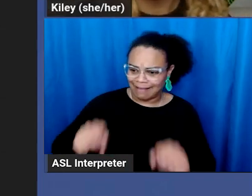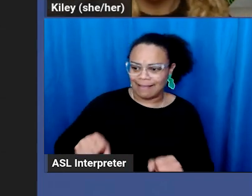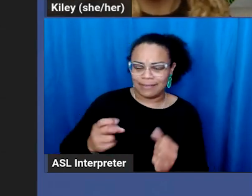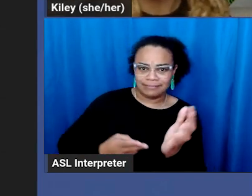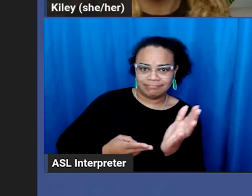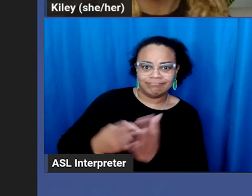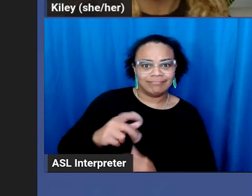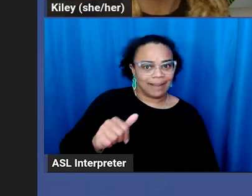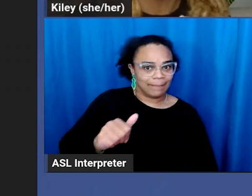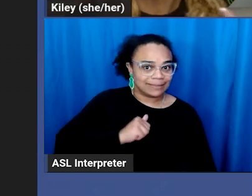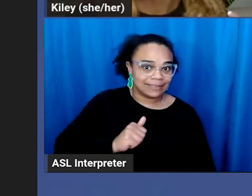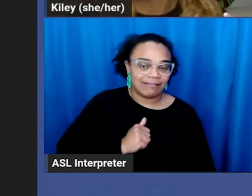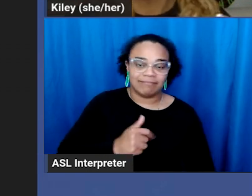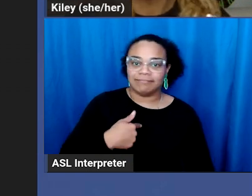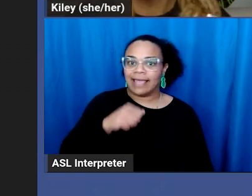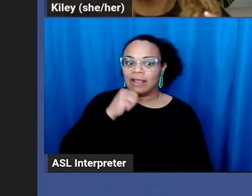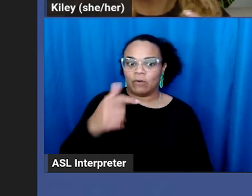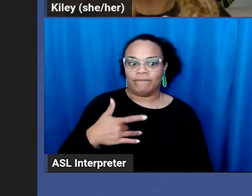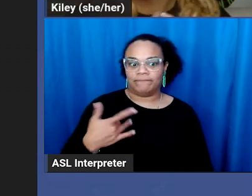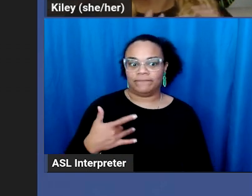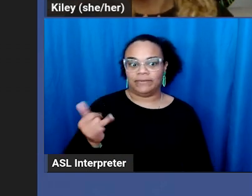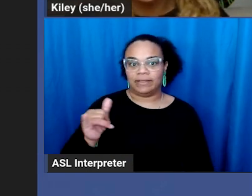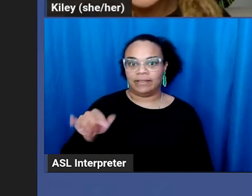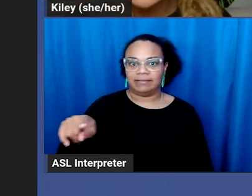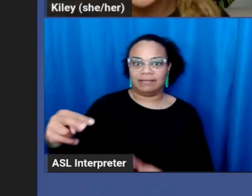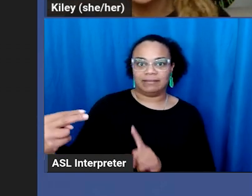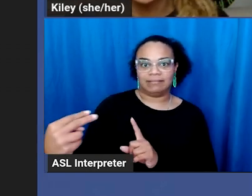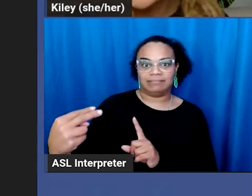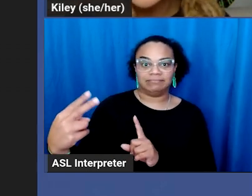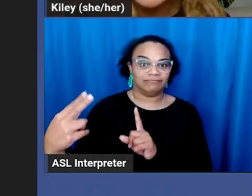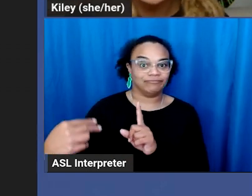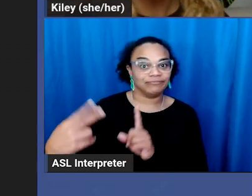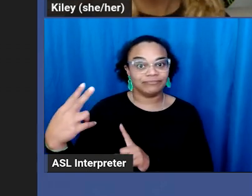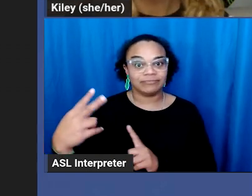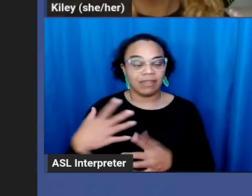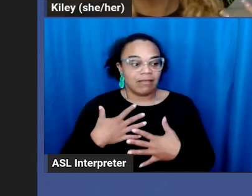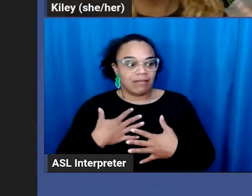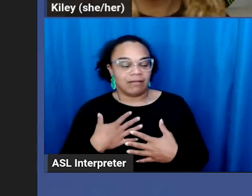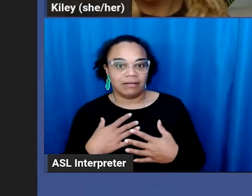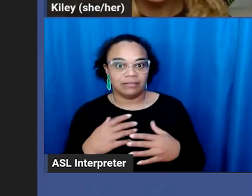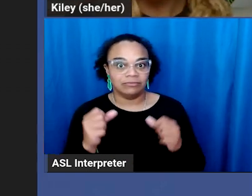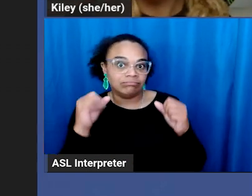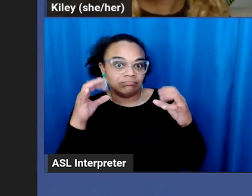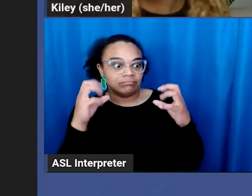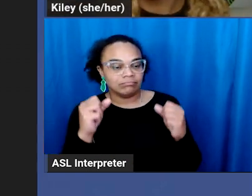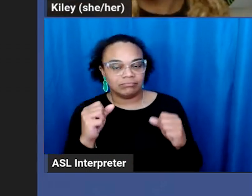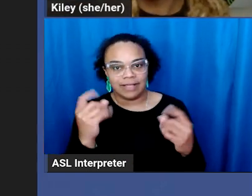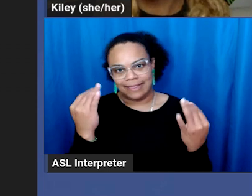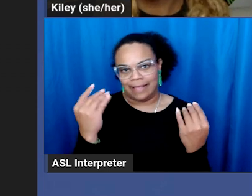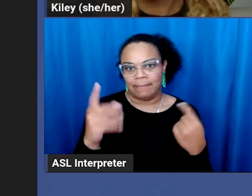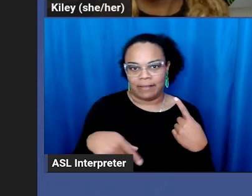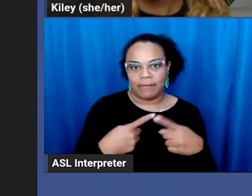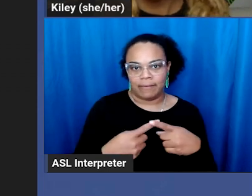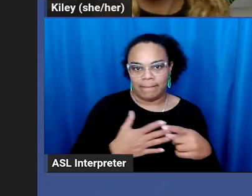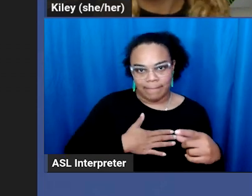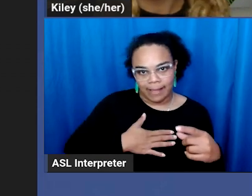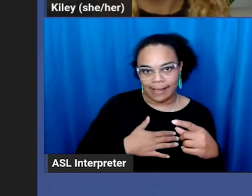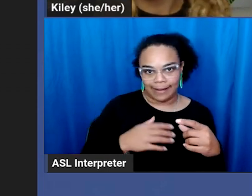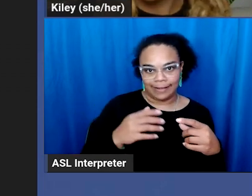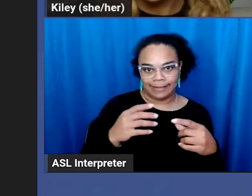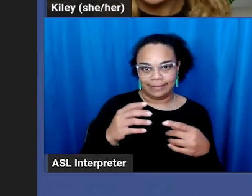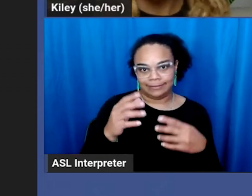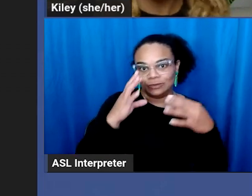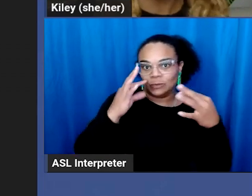authentically myself and I don't feel like my coworkers are like clutching at their pearls, thinking about my choices